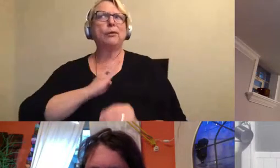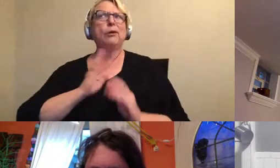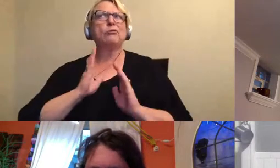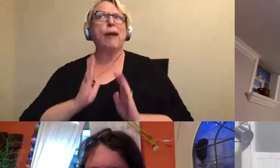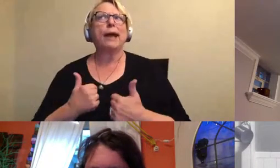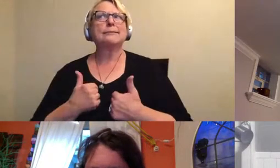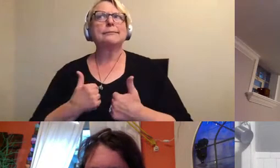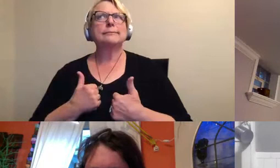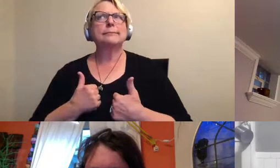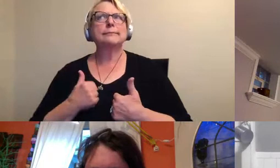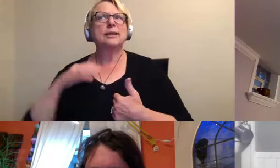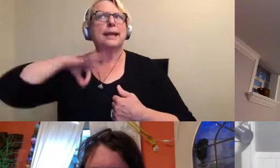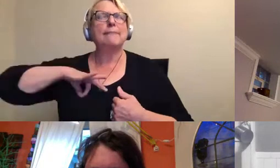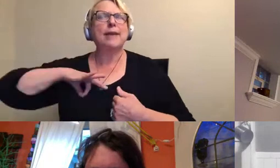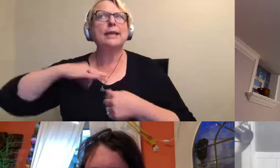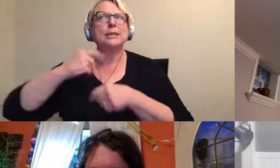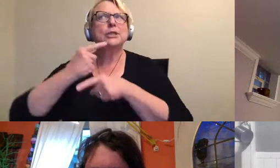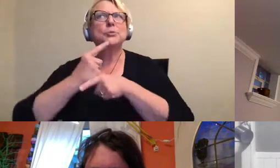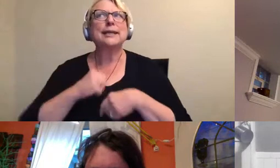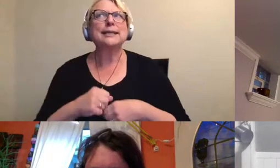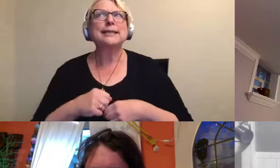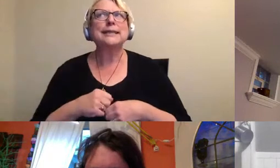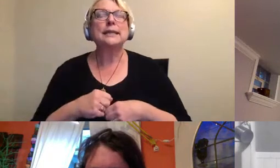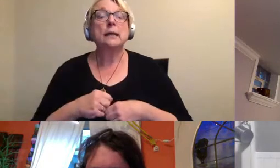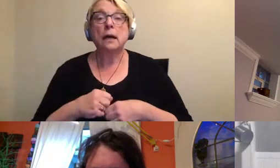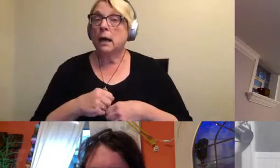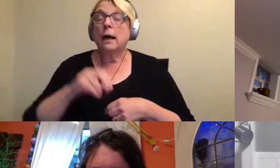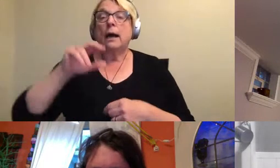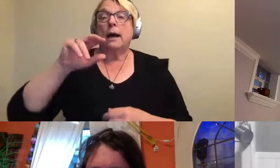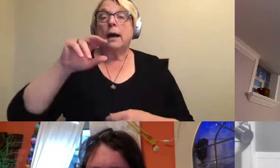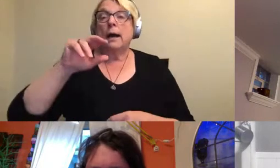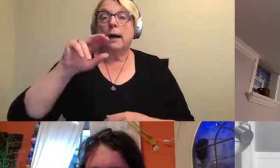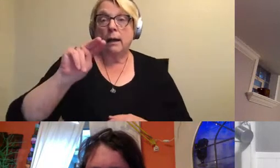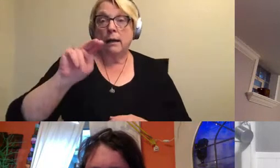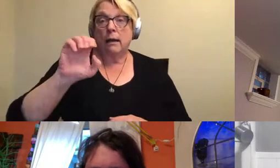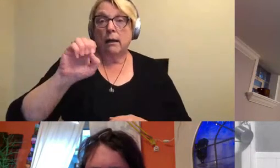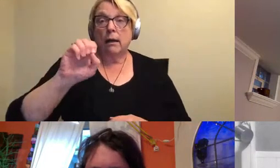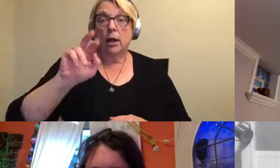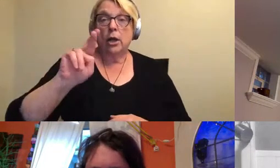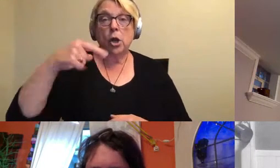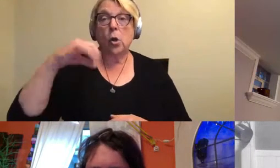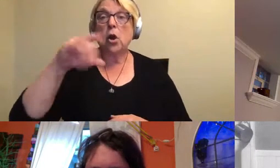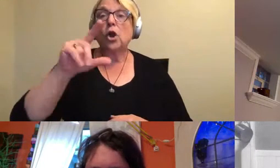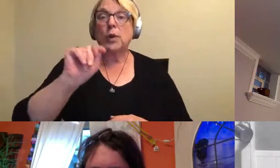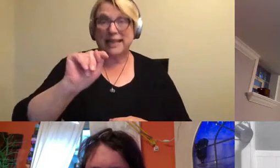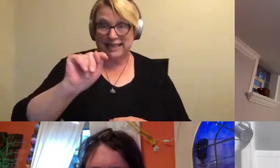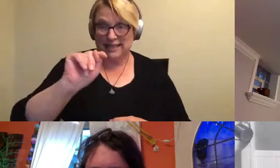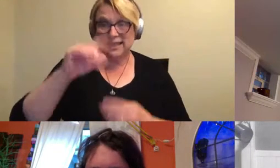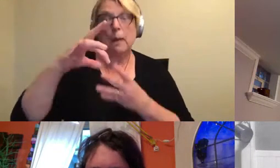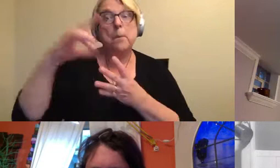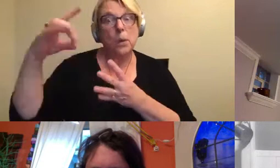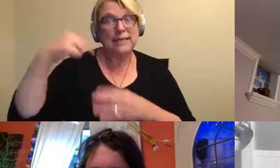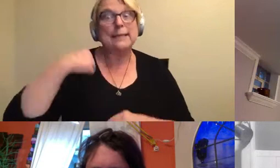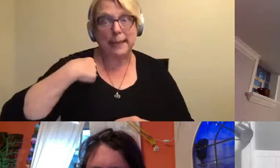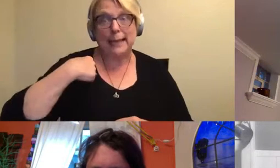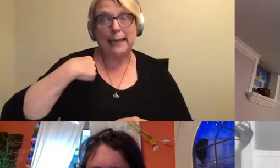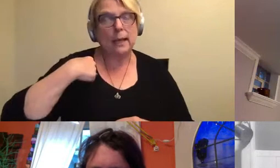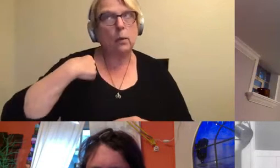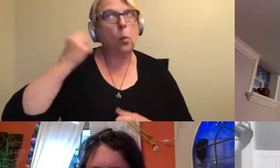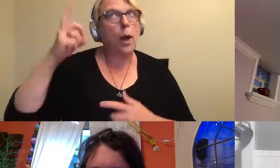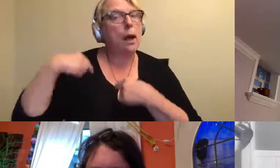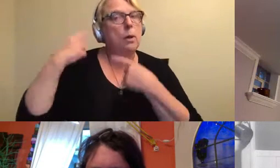And if I was appointed under Norquist, boy, that is a long time. And I don't have that